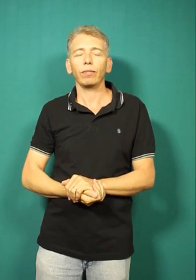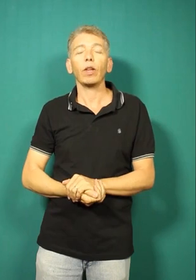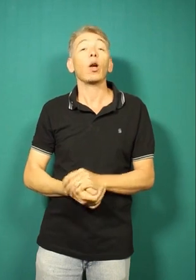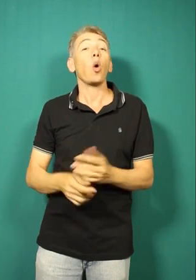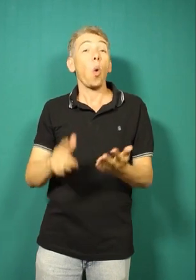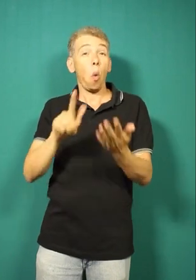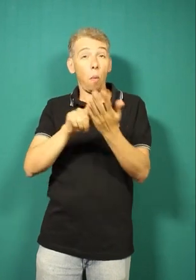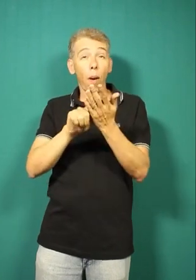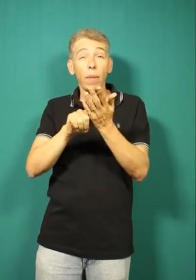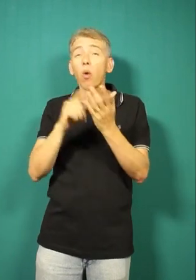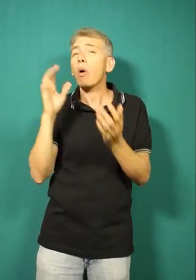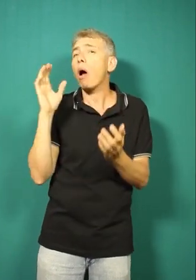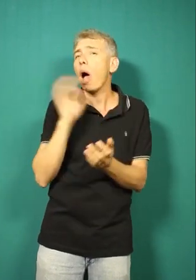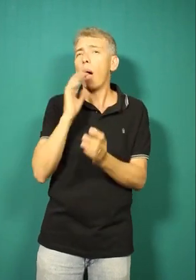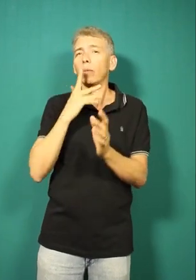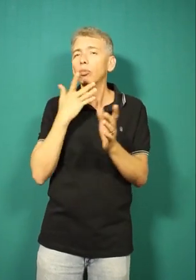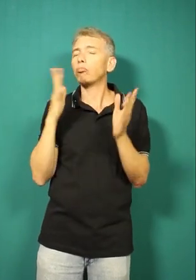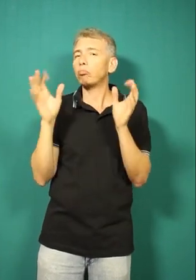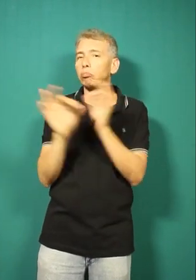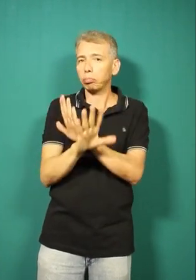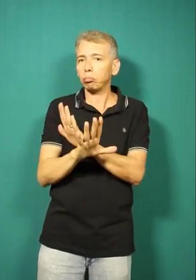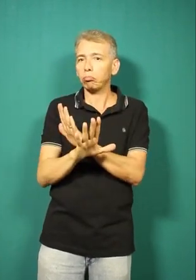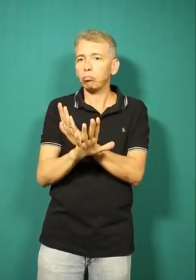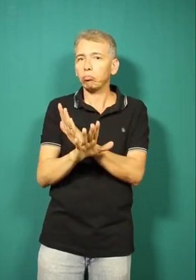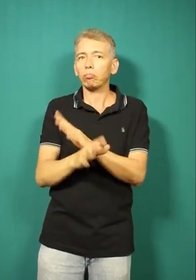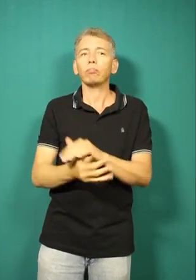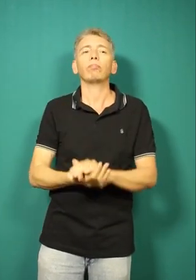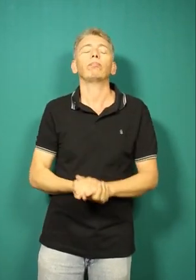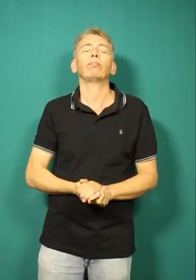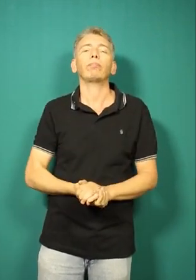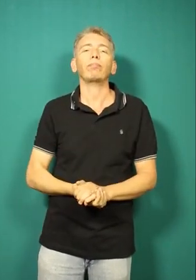It dries in a few minutes.